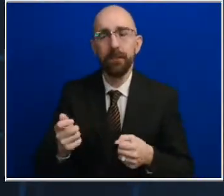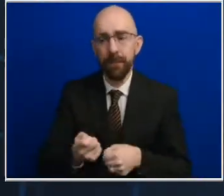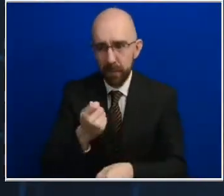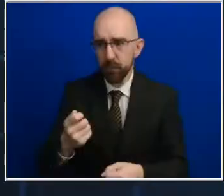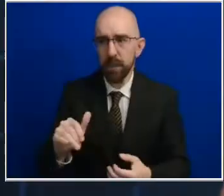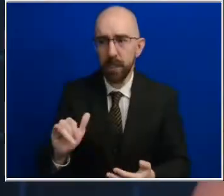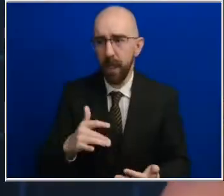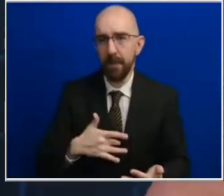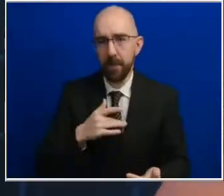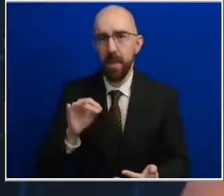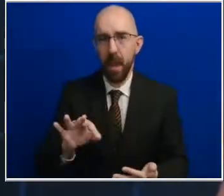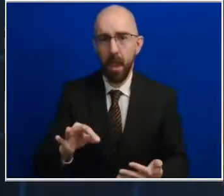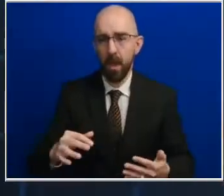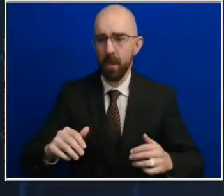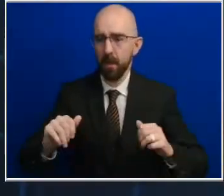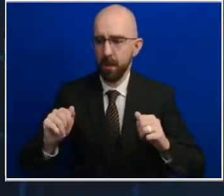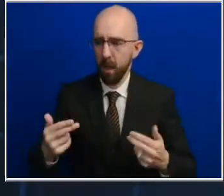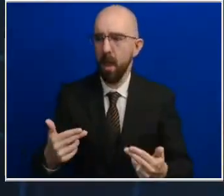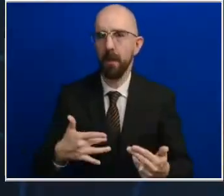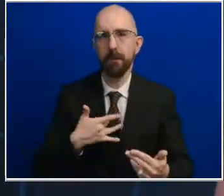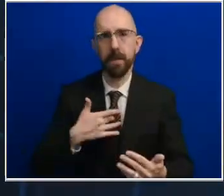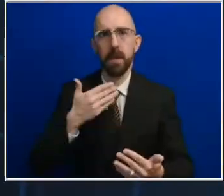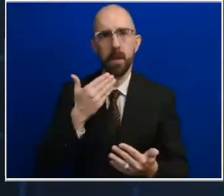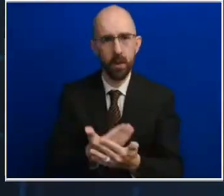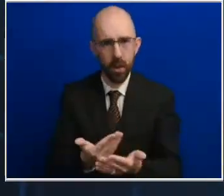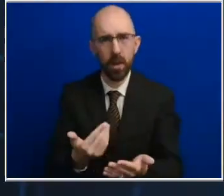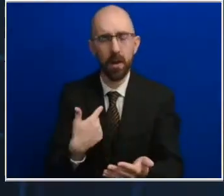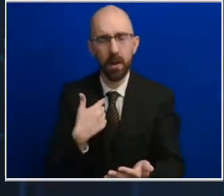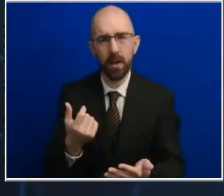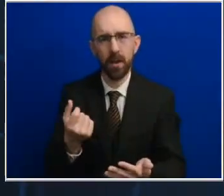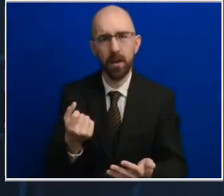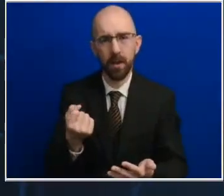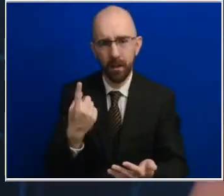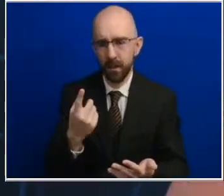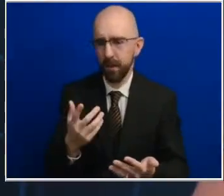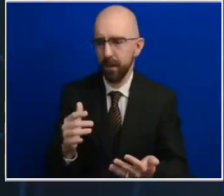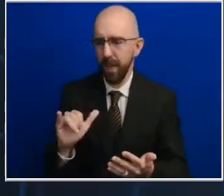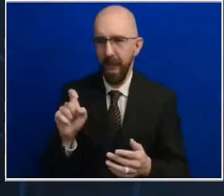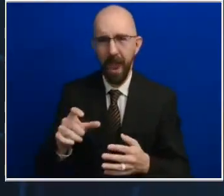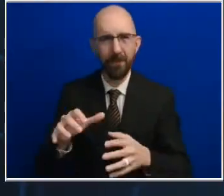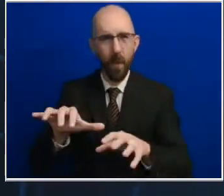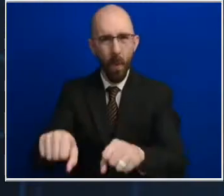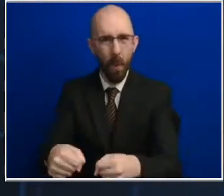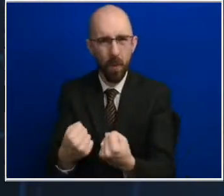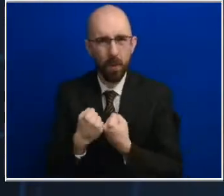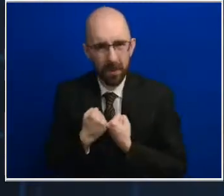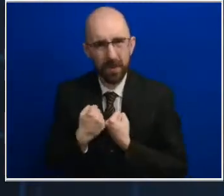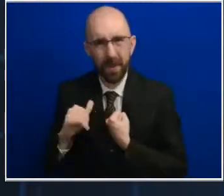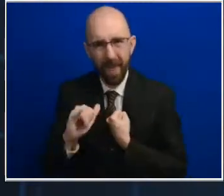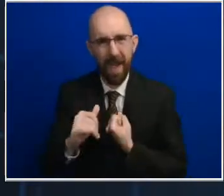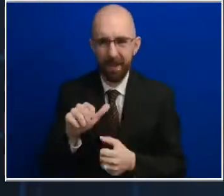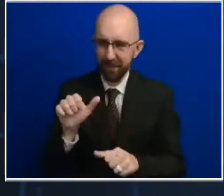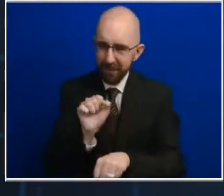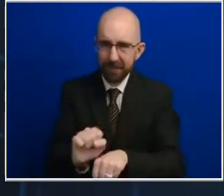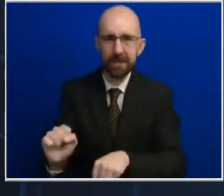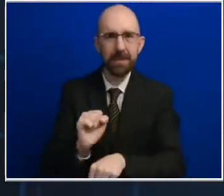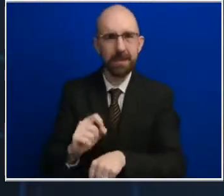feeling good, and you have to grasp onto that and continue to work at that. And it took